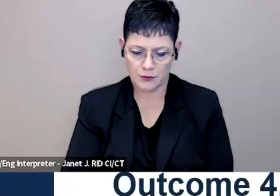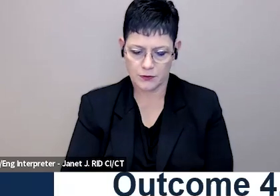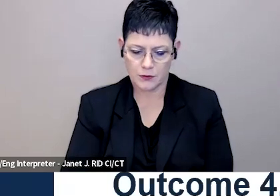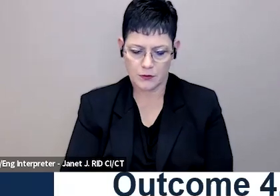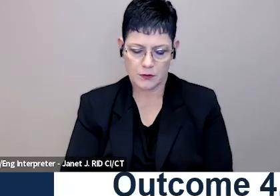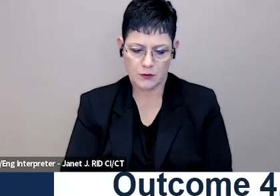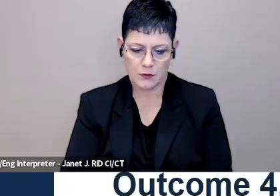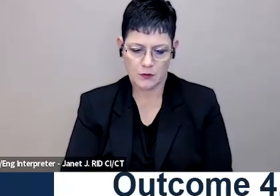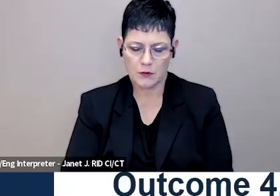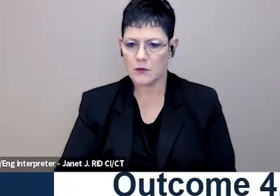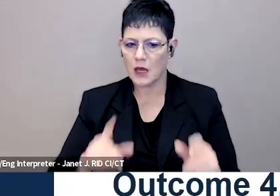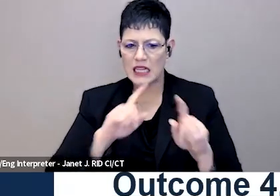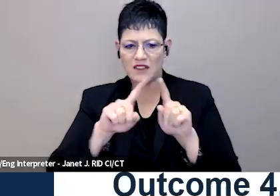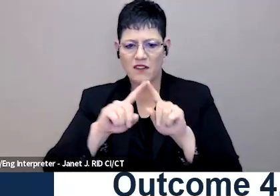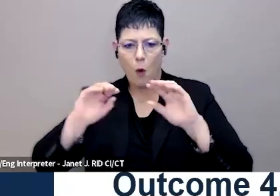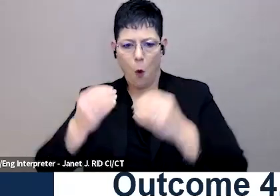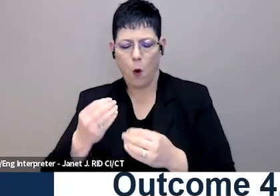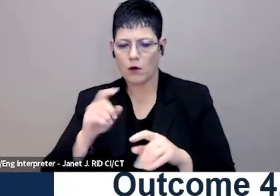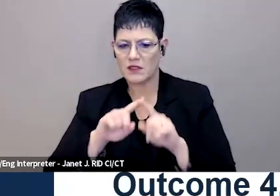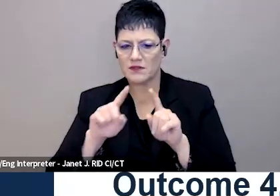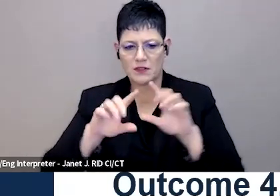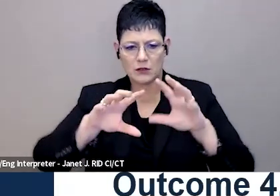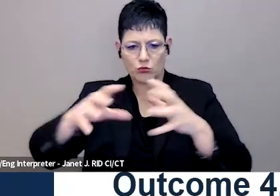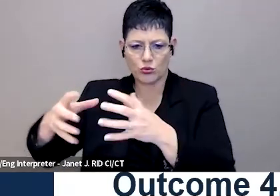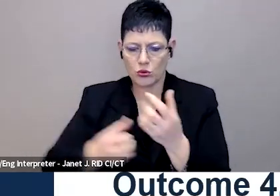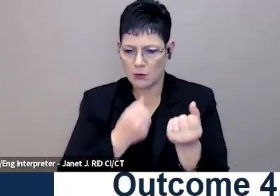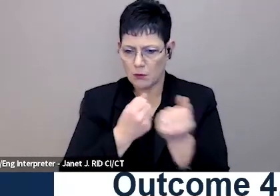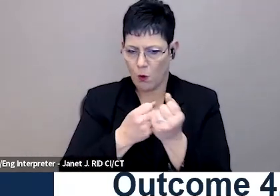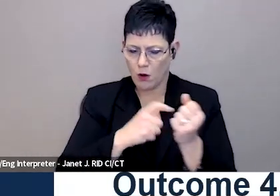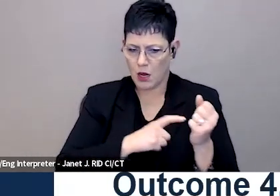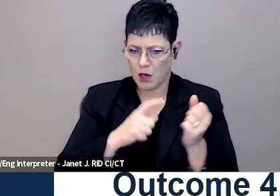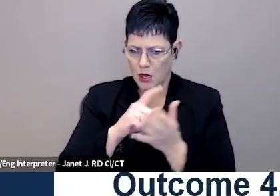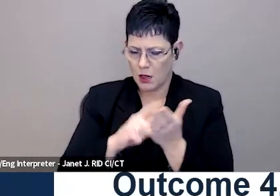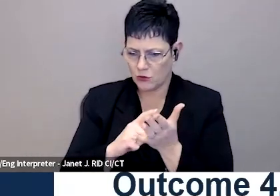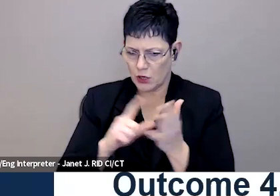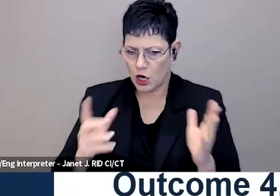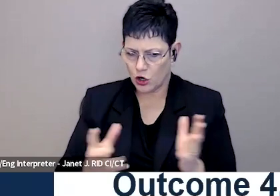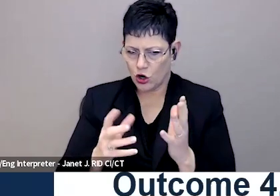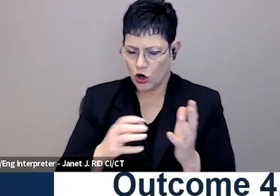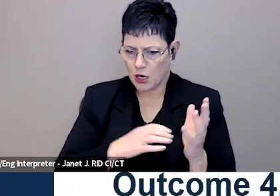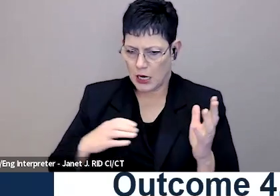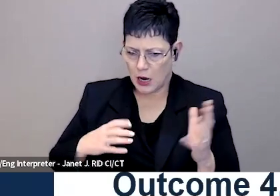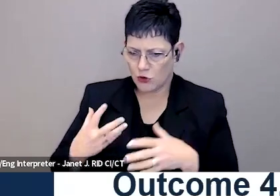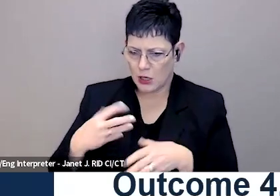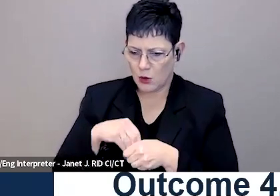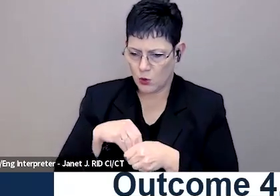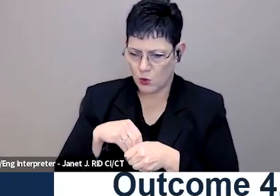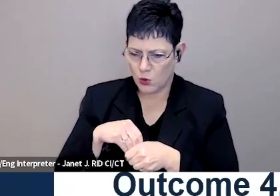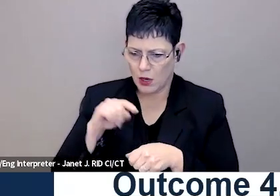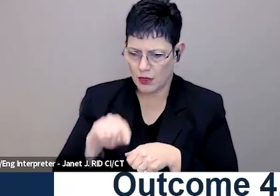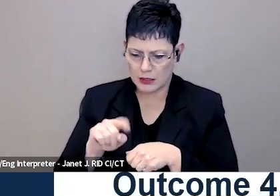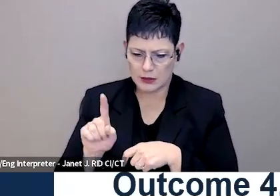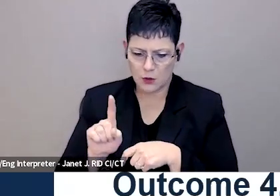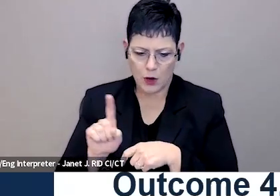Self-Employed. A lot of different organizations and stakeholders support the legislation. So we encourage the council to include this